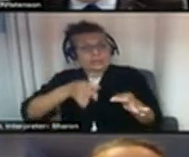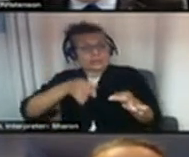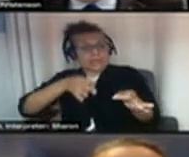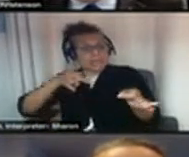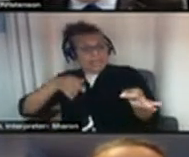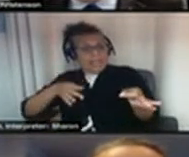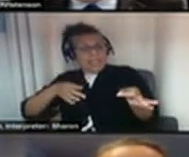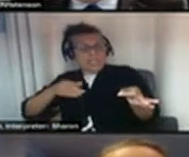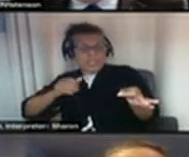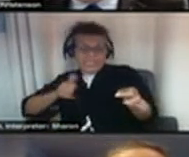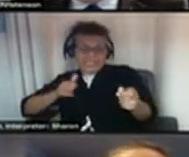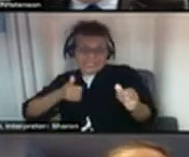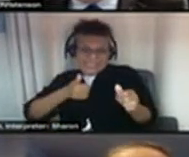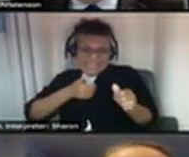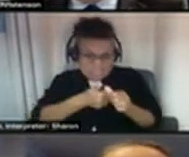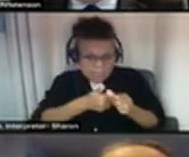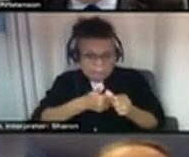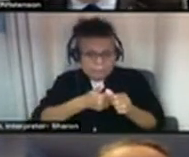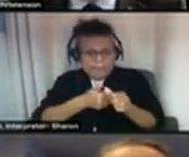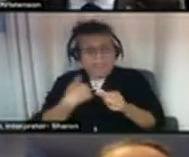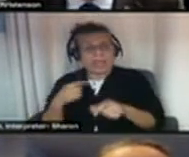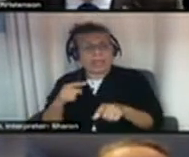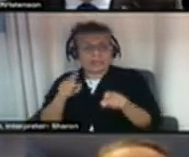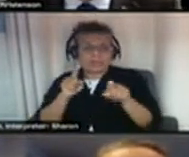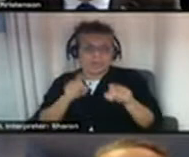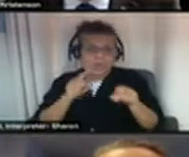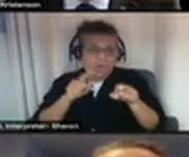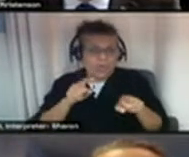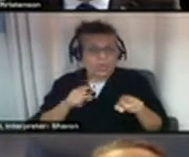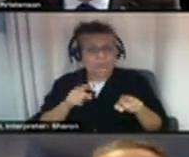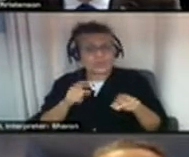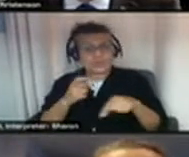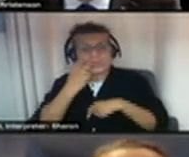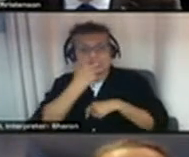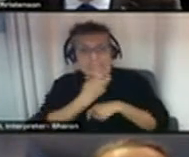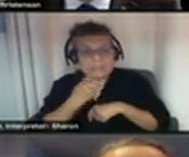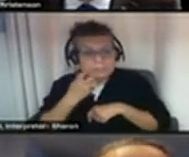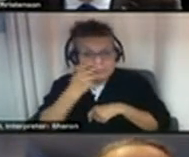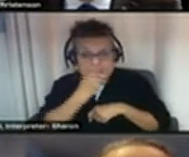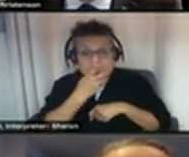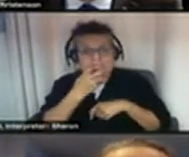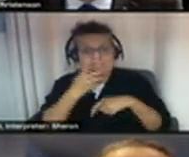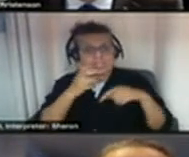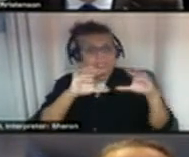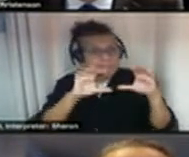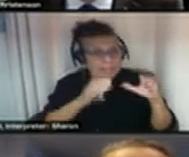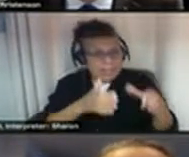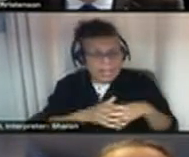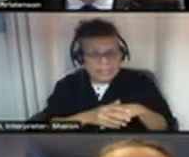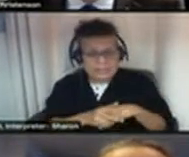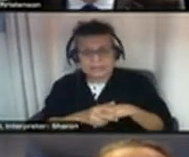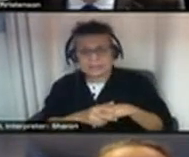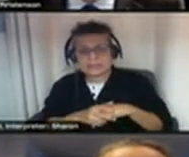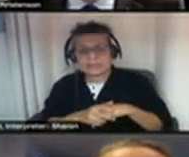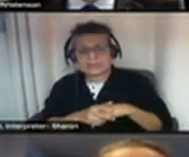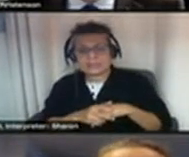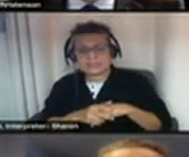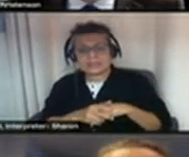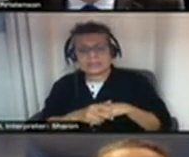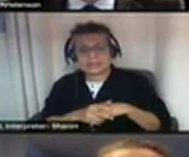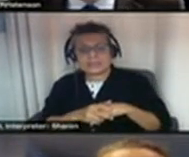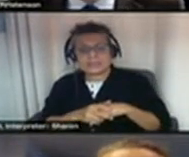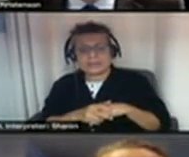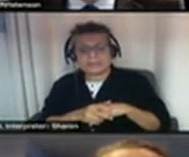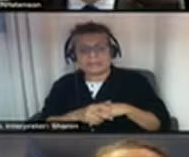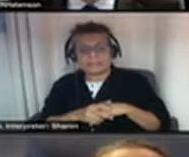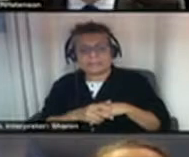being able to attend their speech sessions and be able to